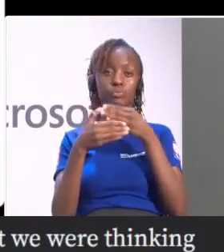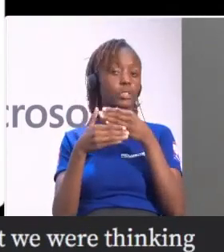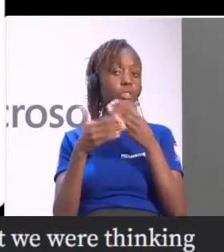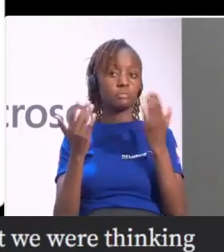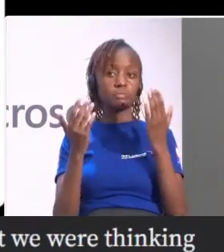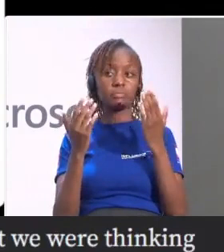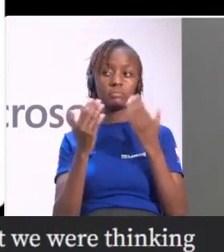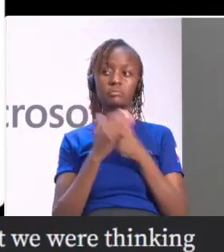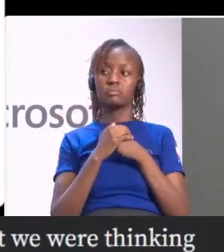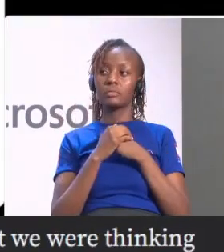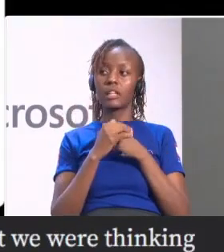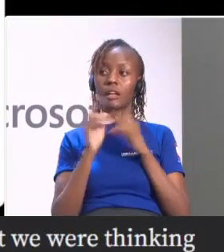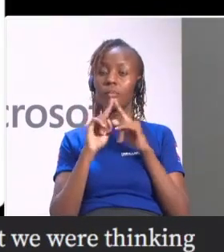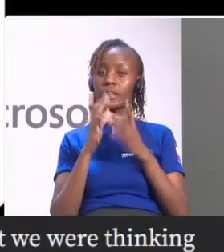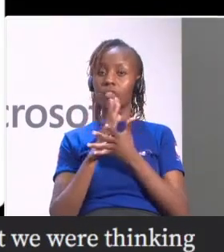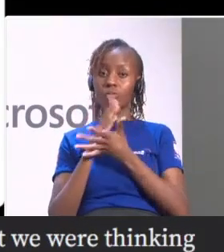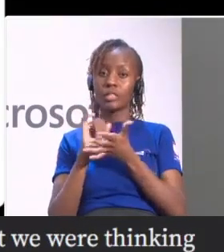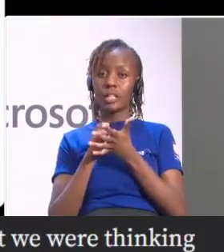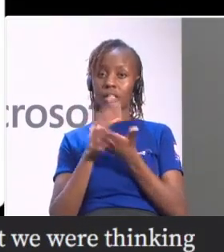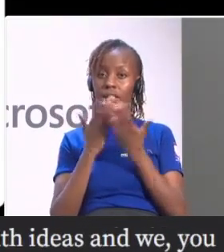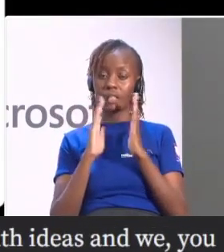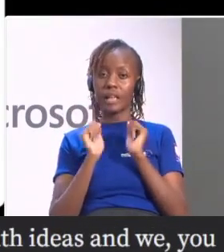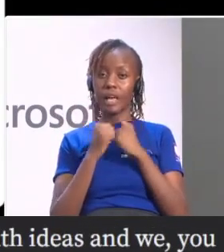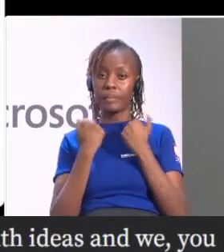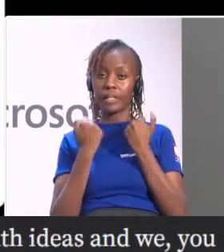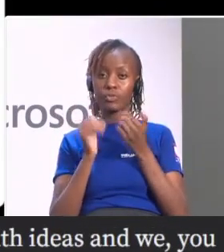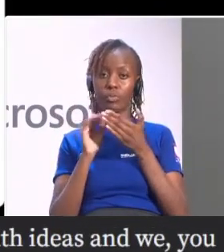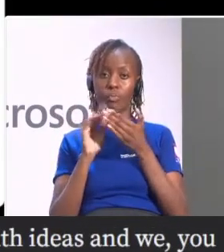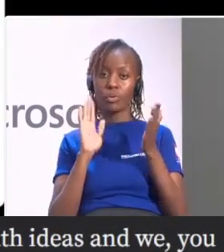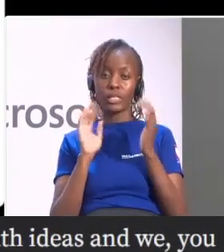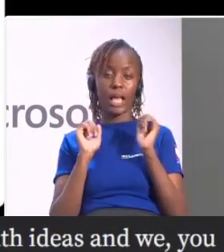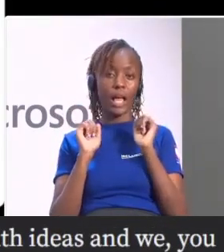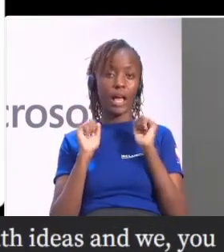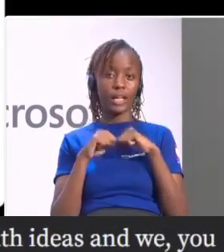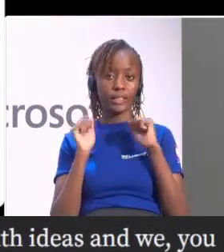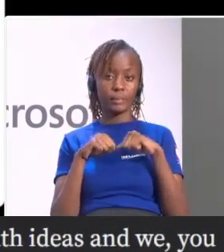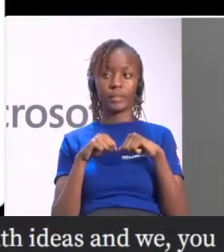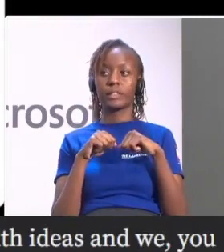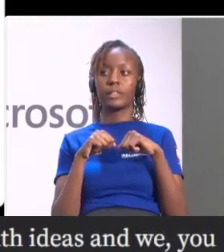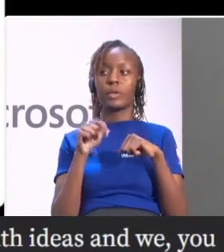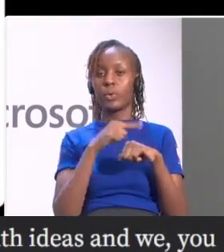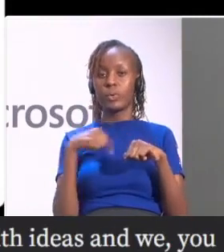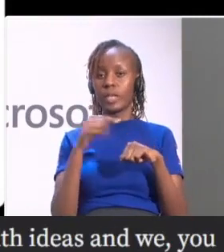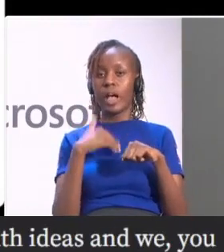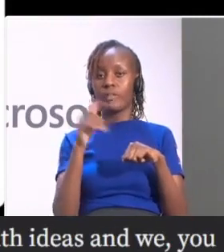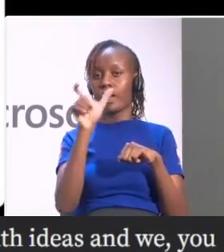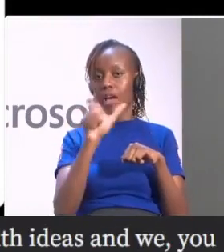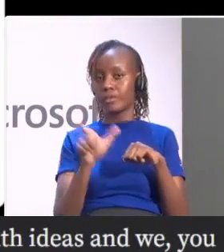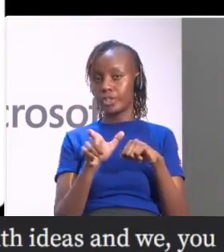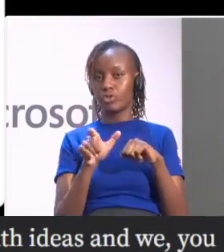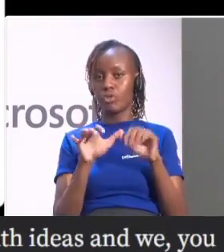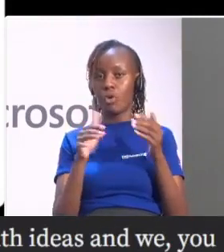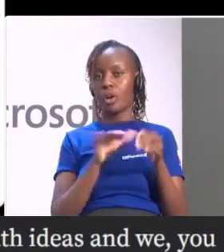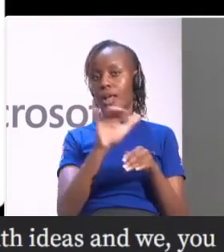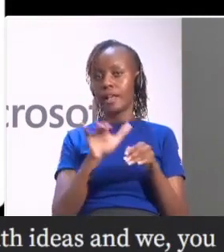affiliates. So in fact, that's even written into the most current chapter agreement, that if you've got a region within the area